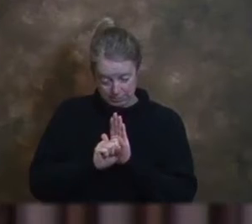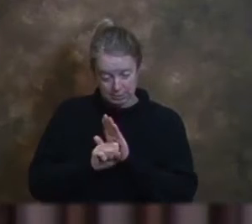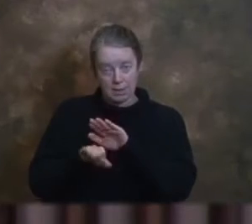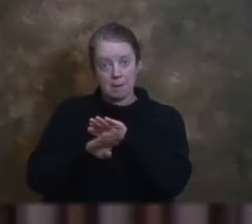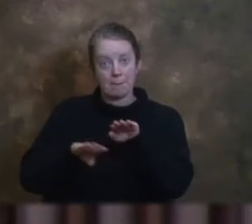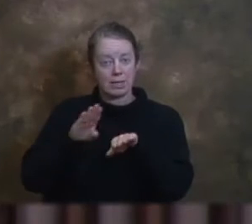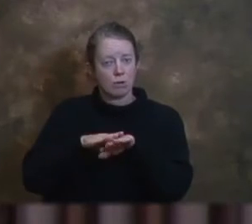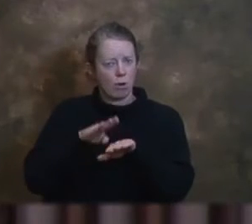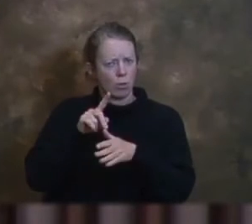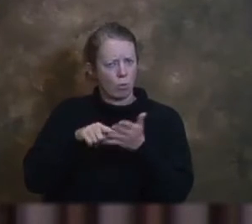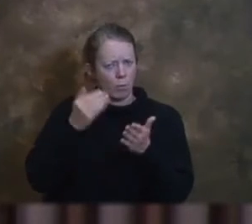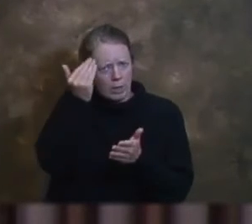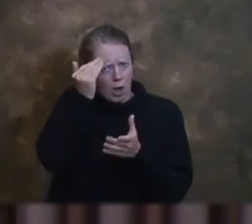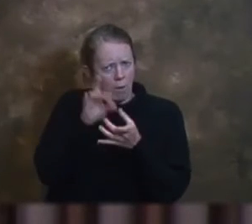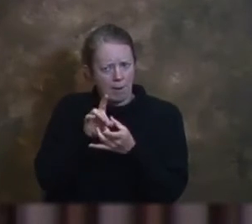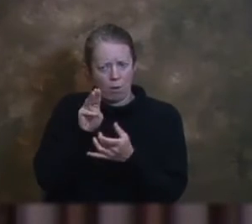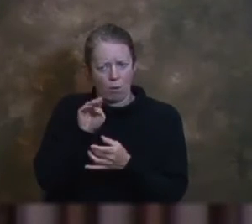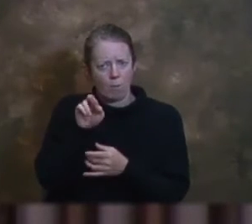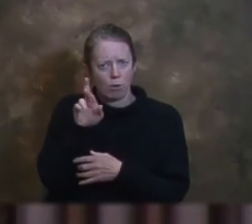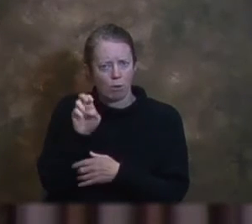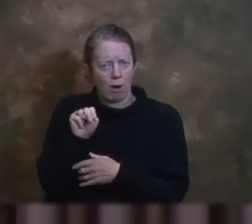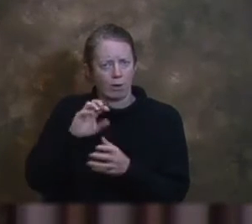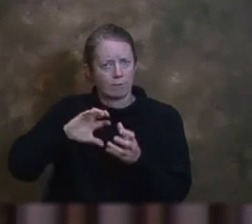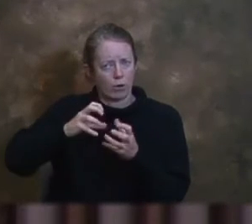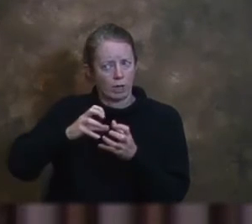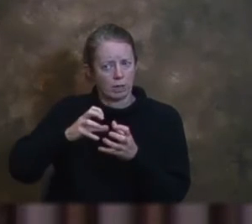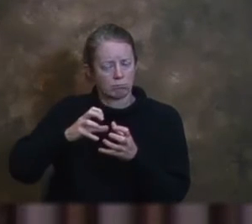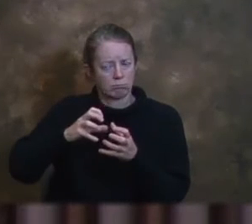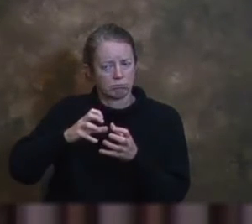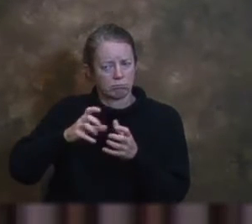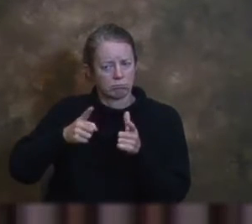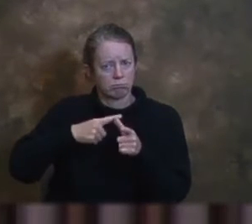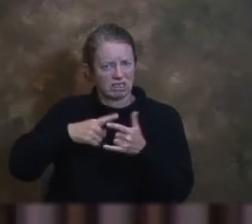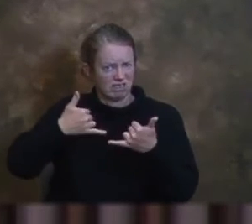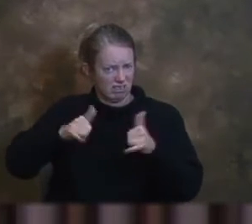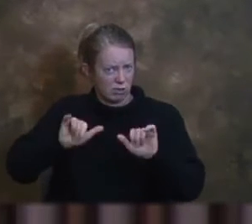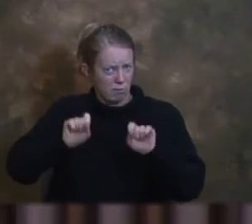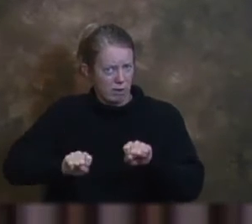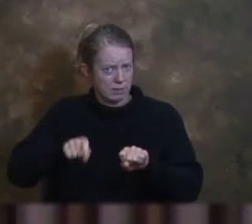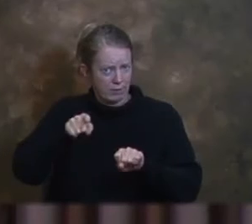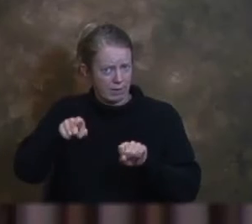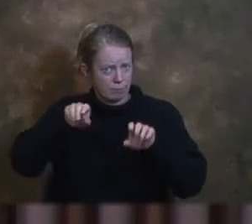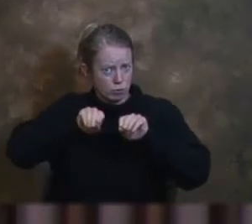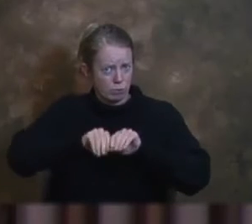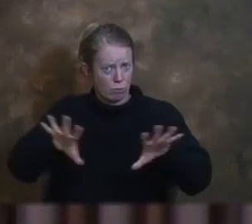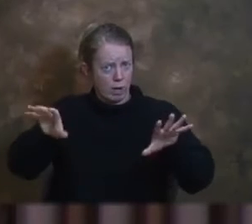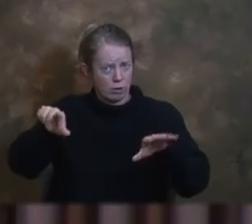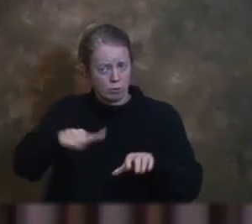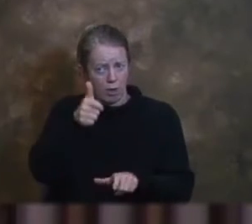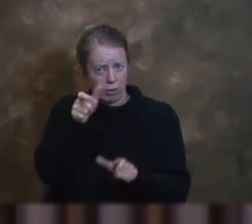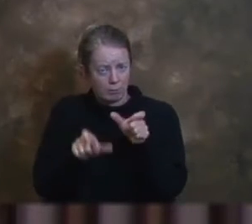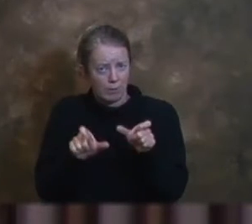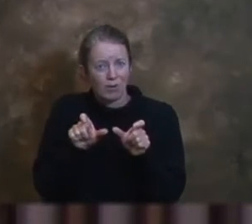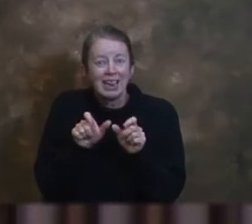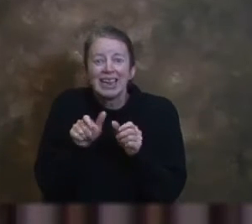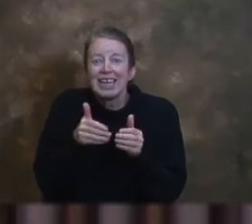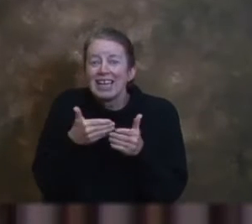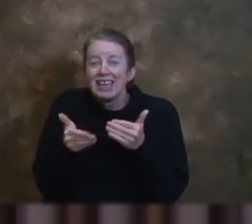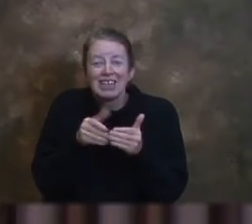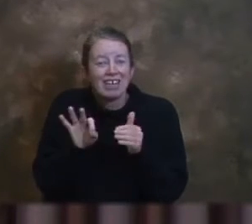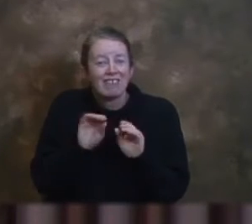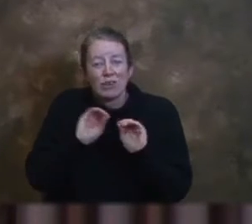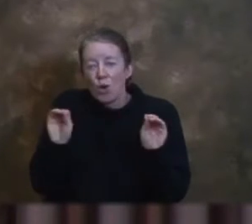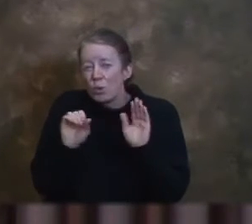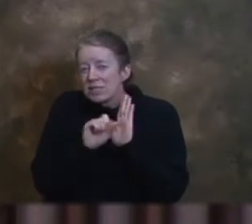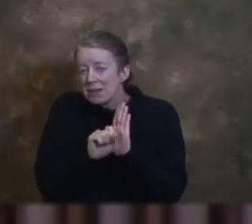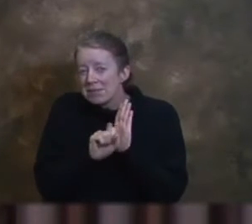Omicron variant now, are they still possible for them to spread to other people, even if they're non-symptomatic and would be